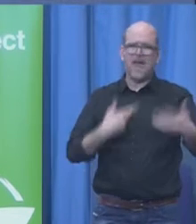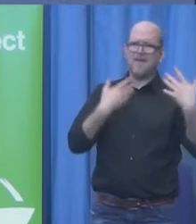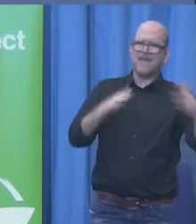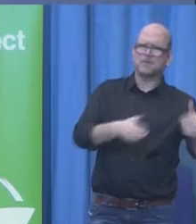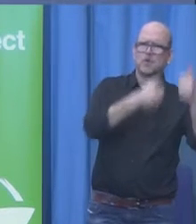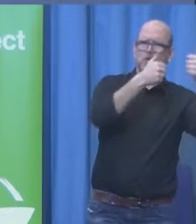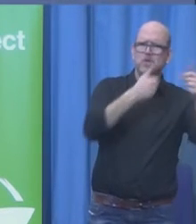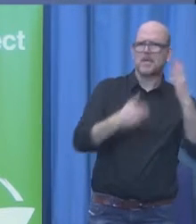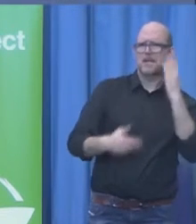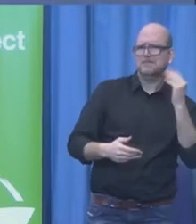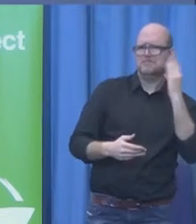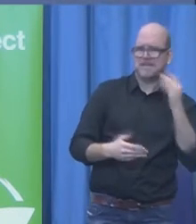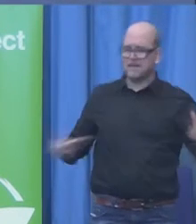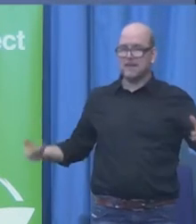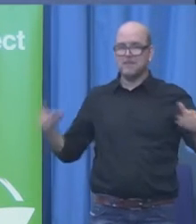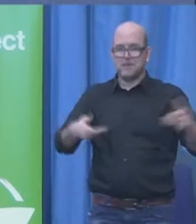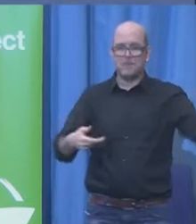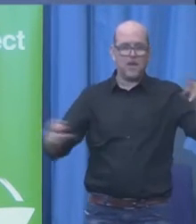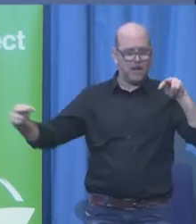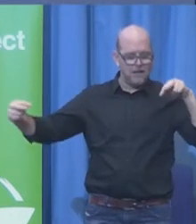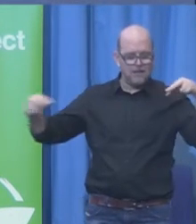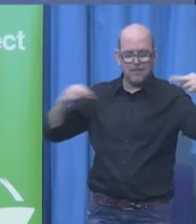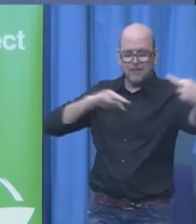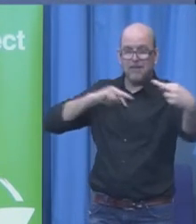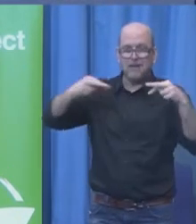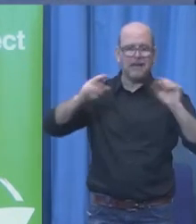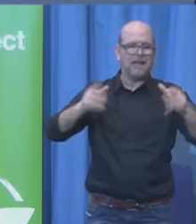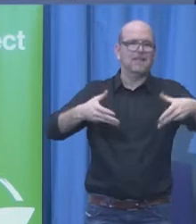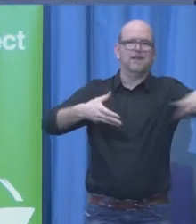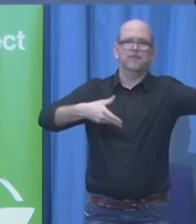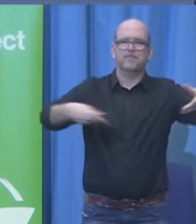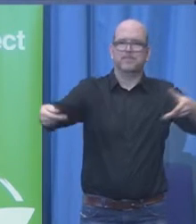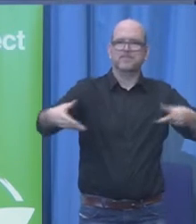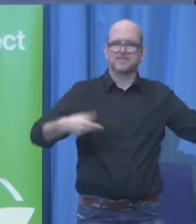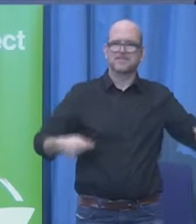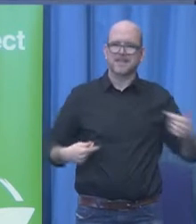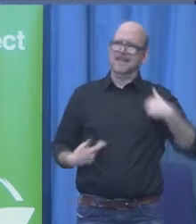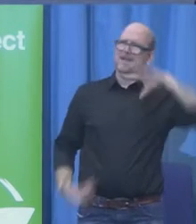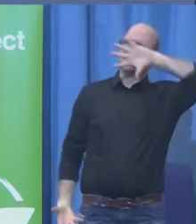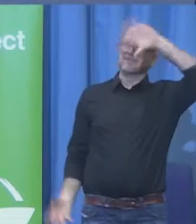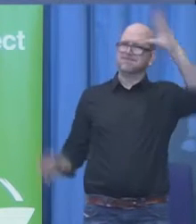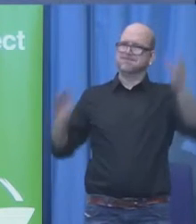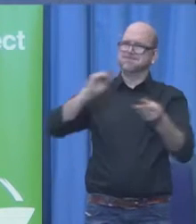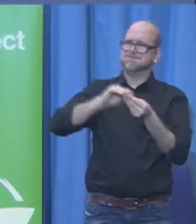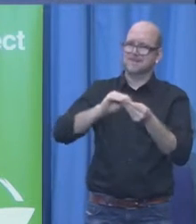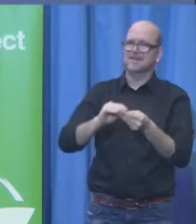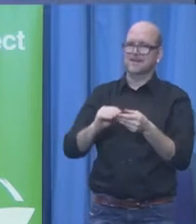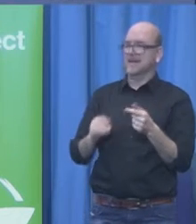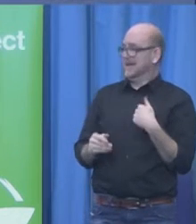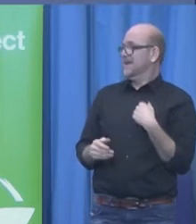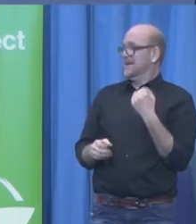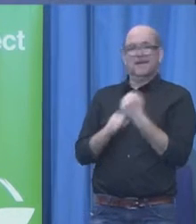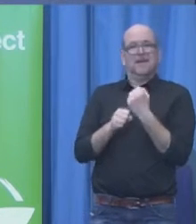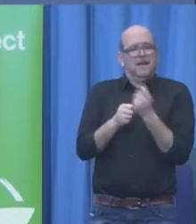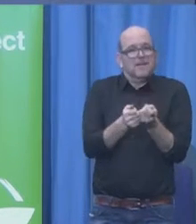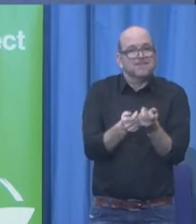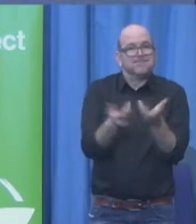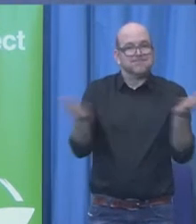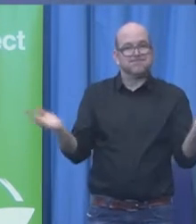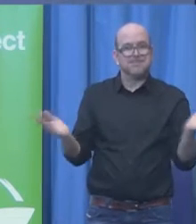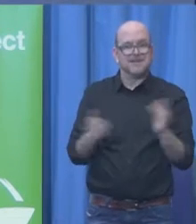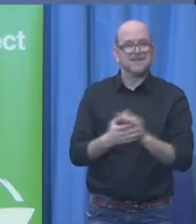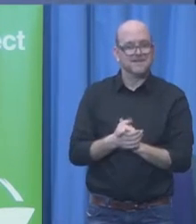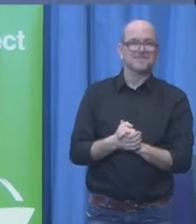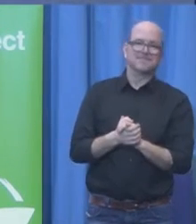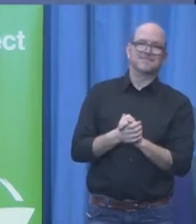So to summarize, quite a wide range of initiatives and methods of working together in order to